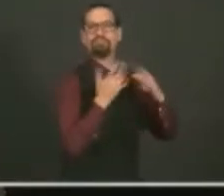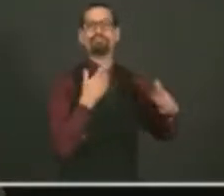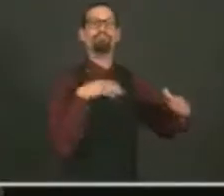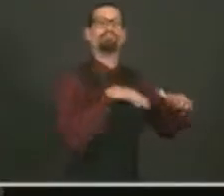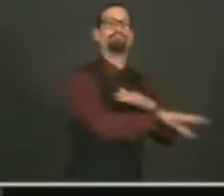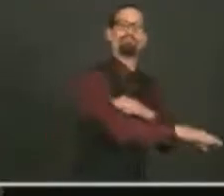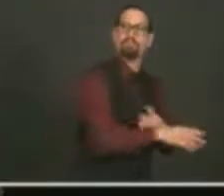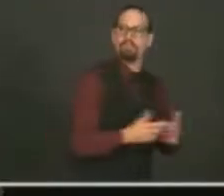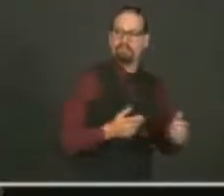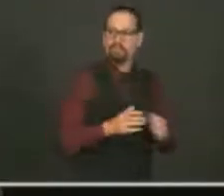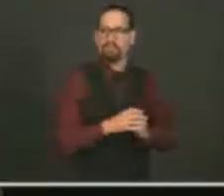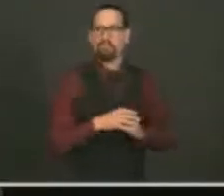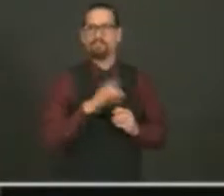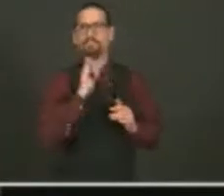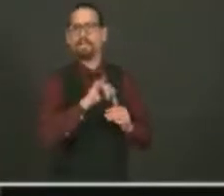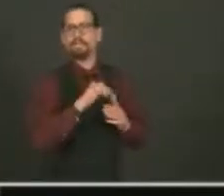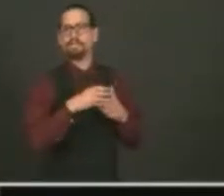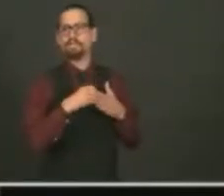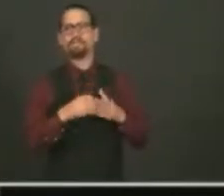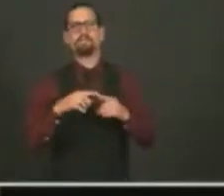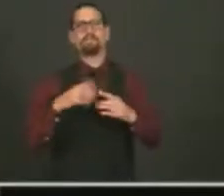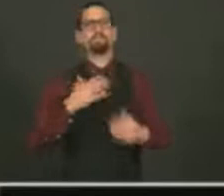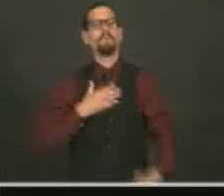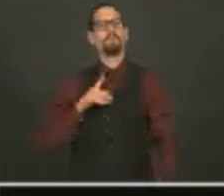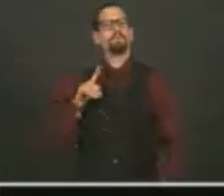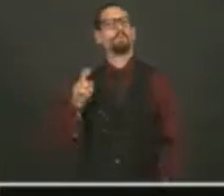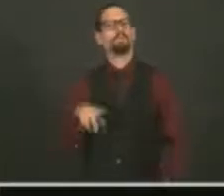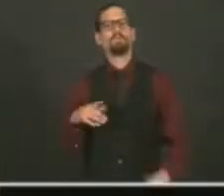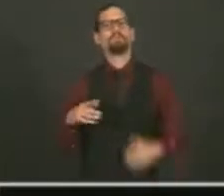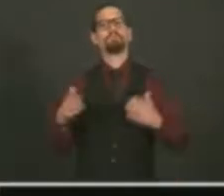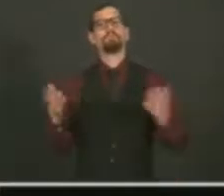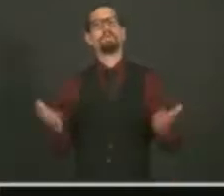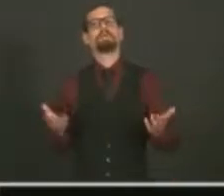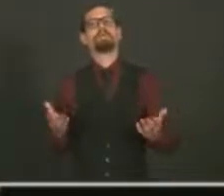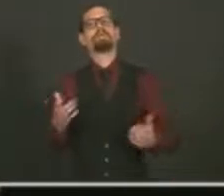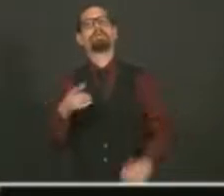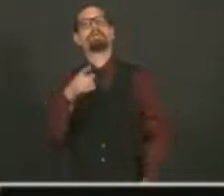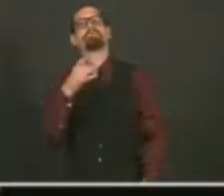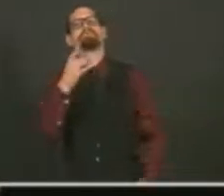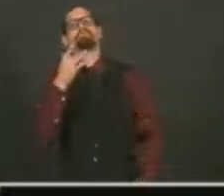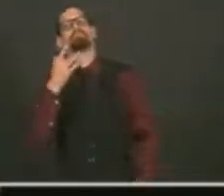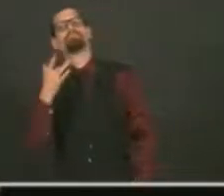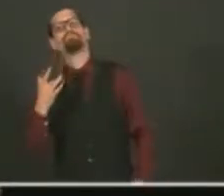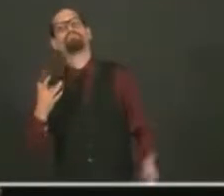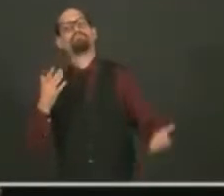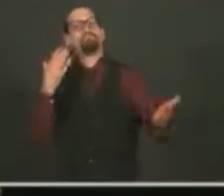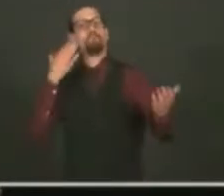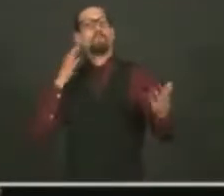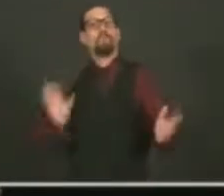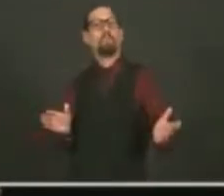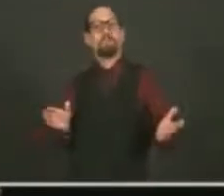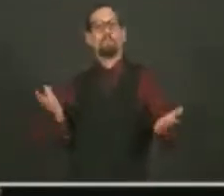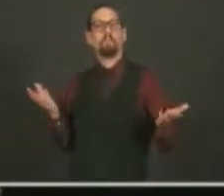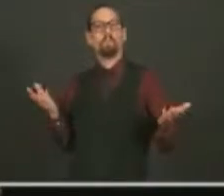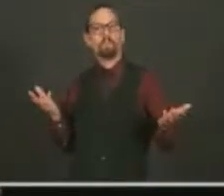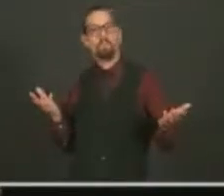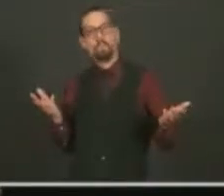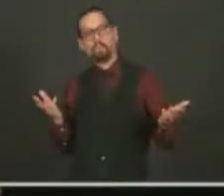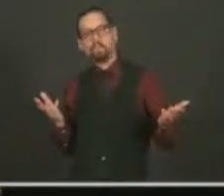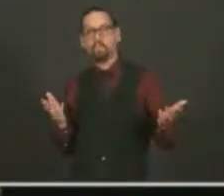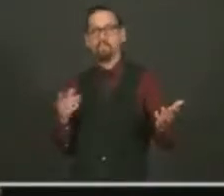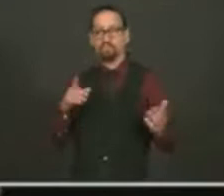question, what is the prevalence? And I think we don't know that, is what I'm hearing. And in fact, that Dr. Birx